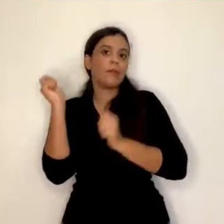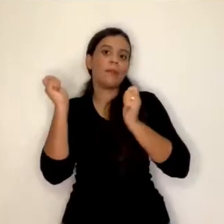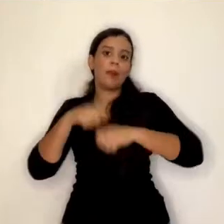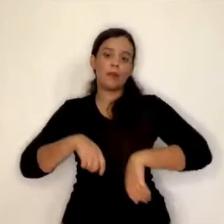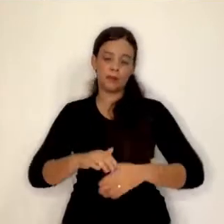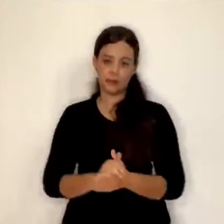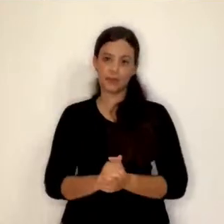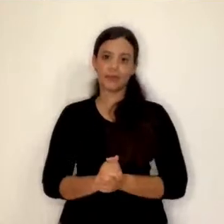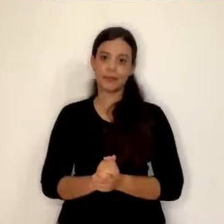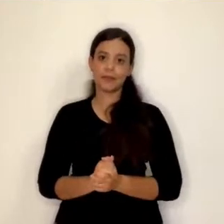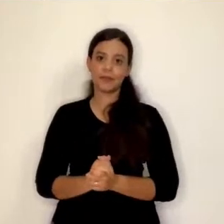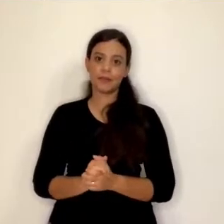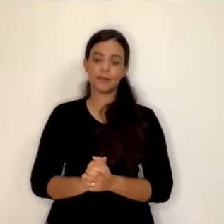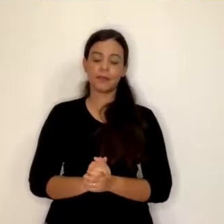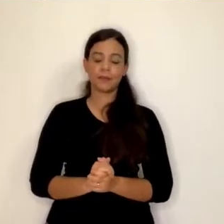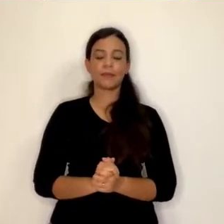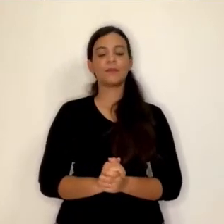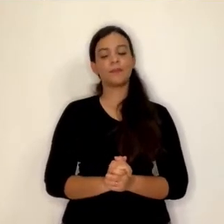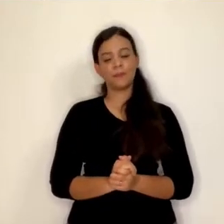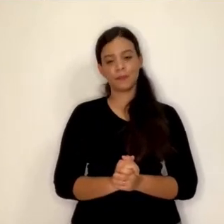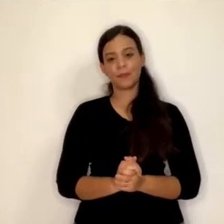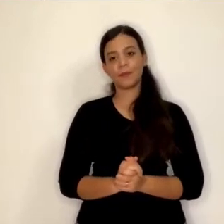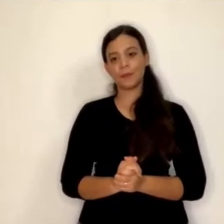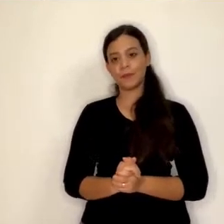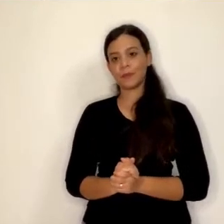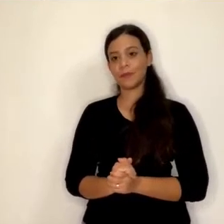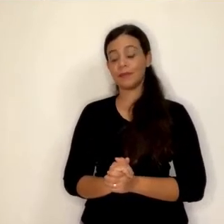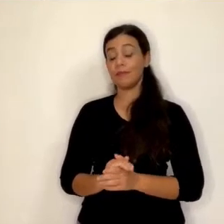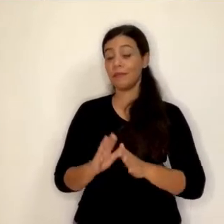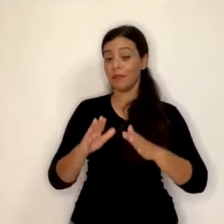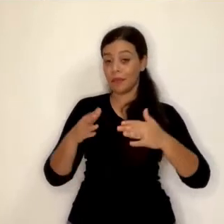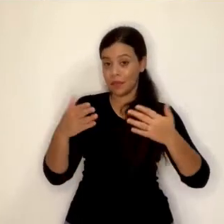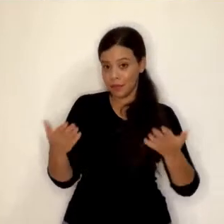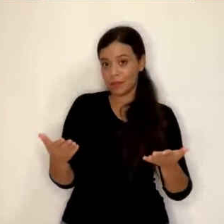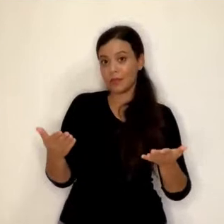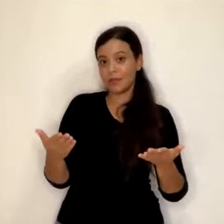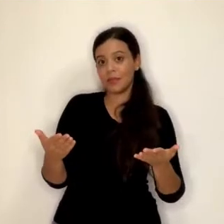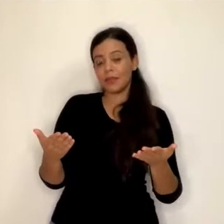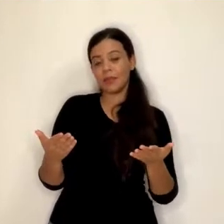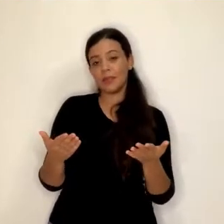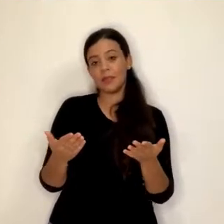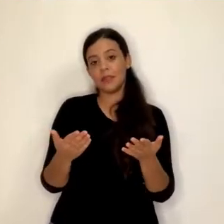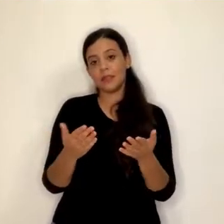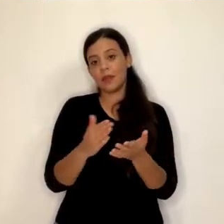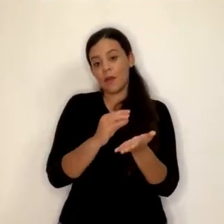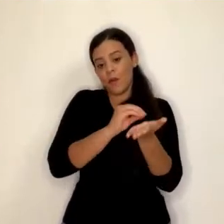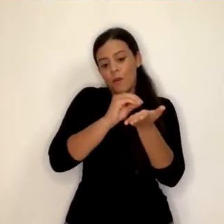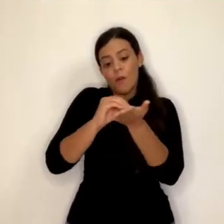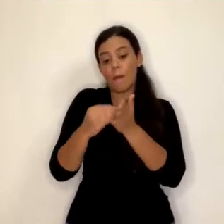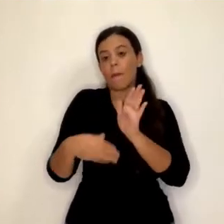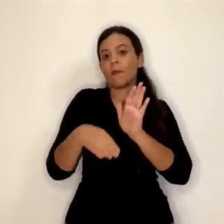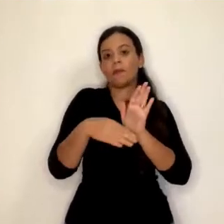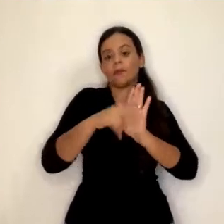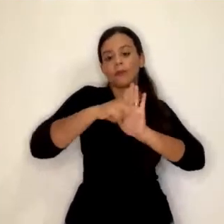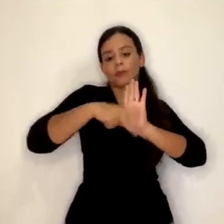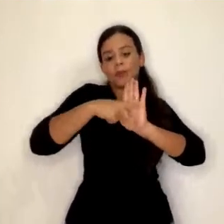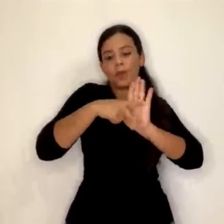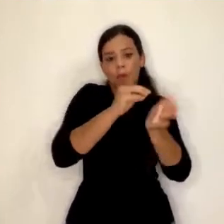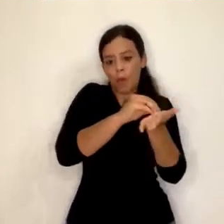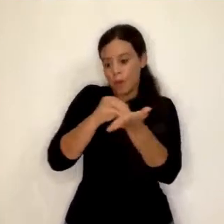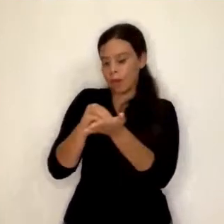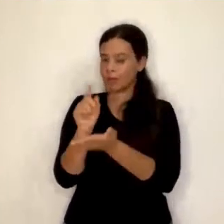it's 90 years when this document was published. So there